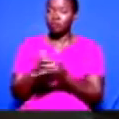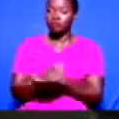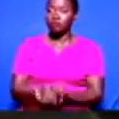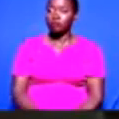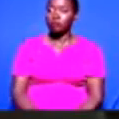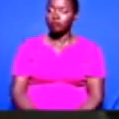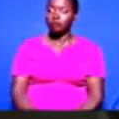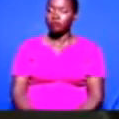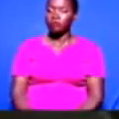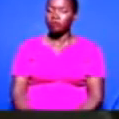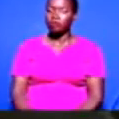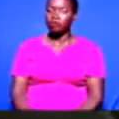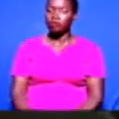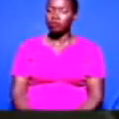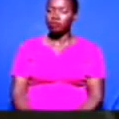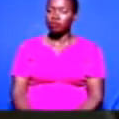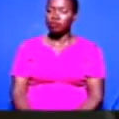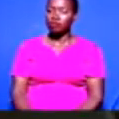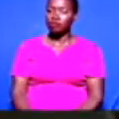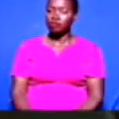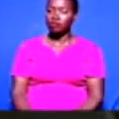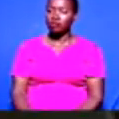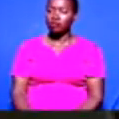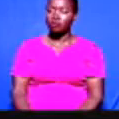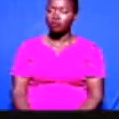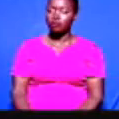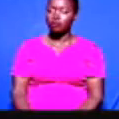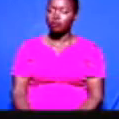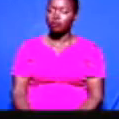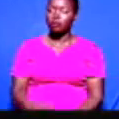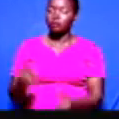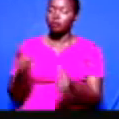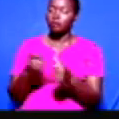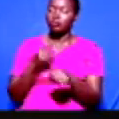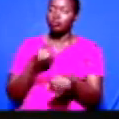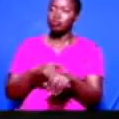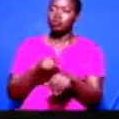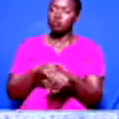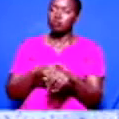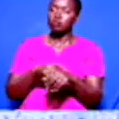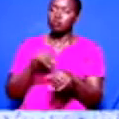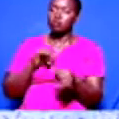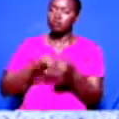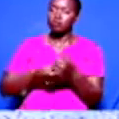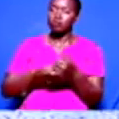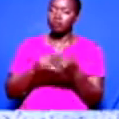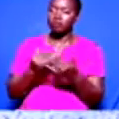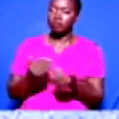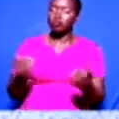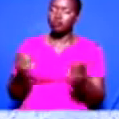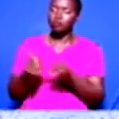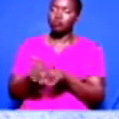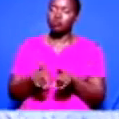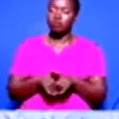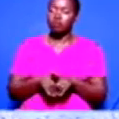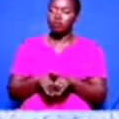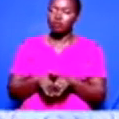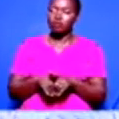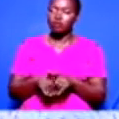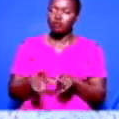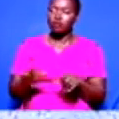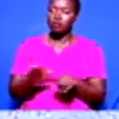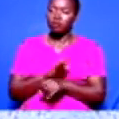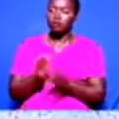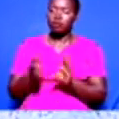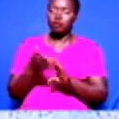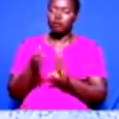Activist Boniface Mwangi receiving death threats that for the first time target his wife and children as well. I'd say the most quickest way to access